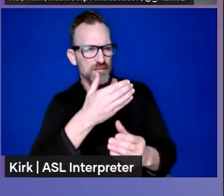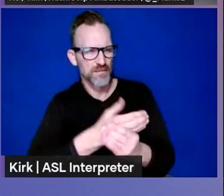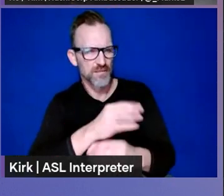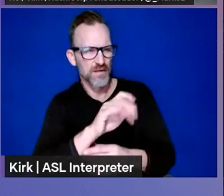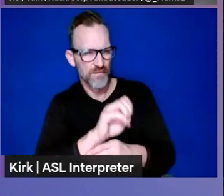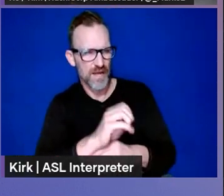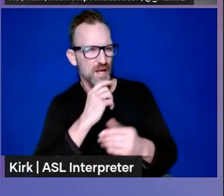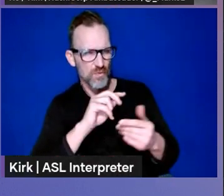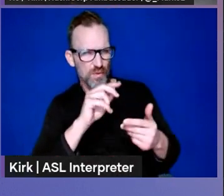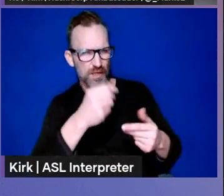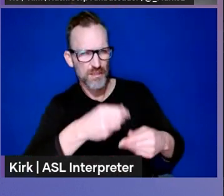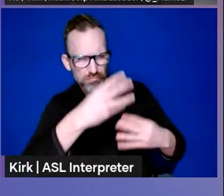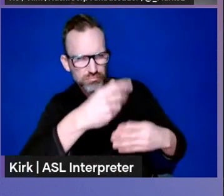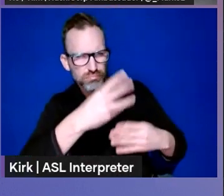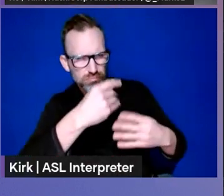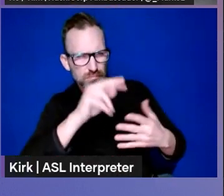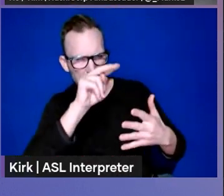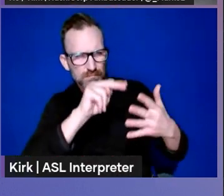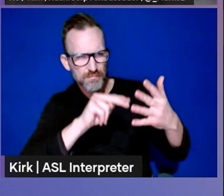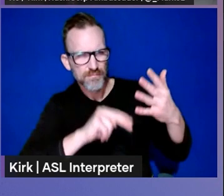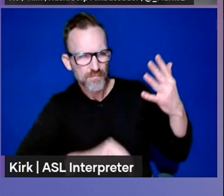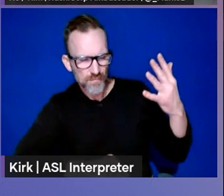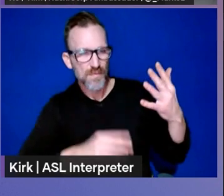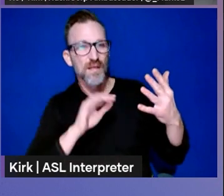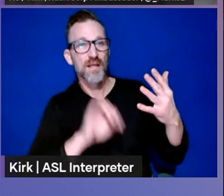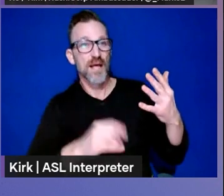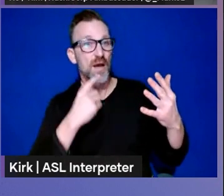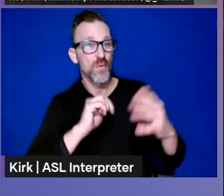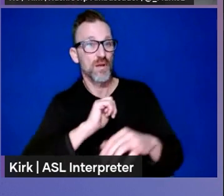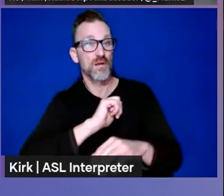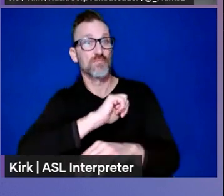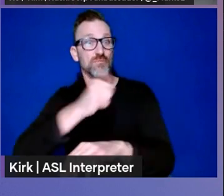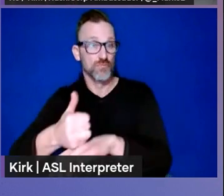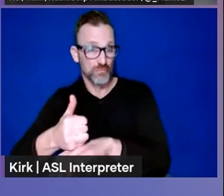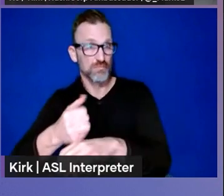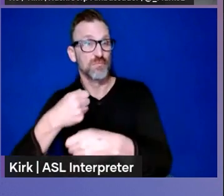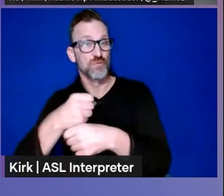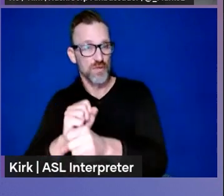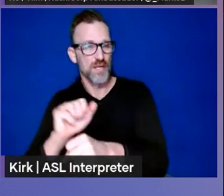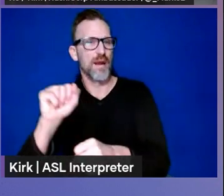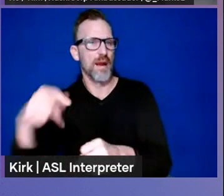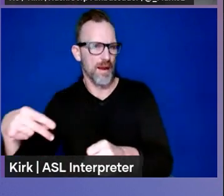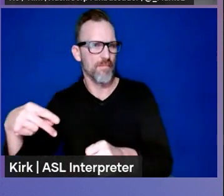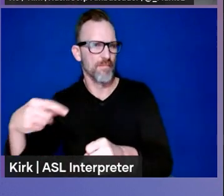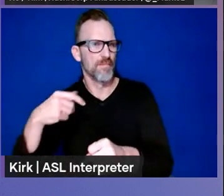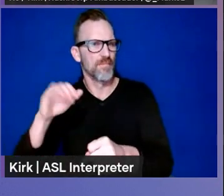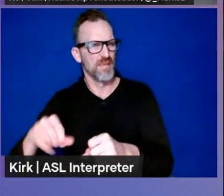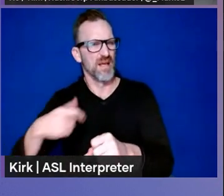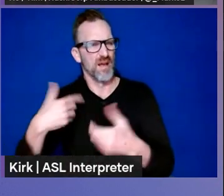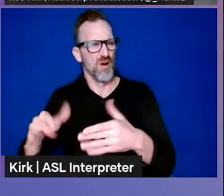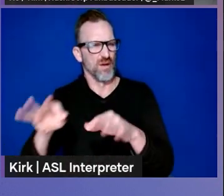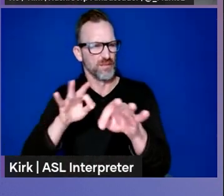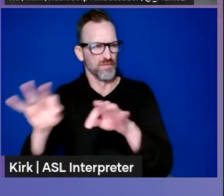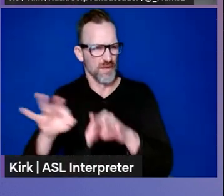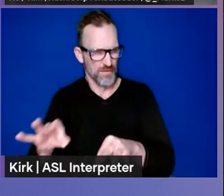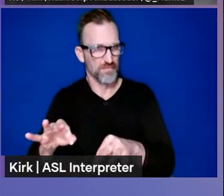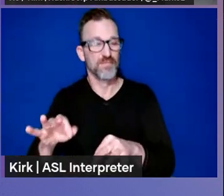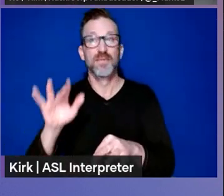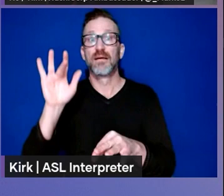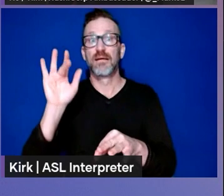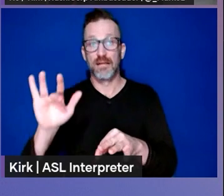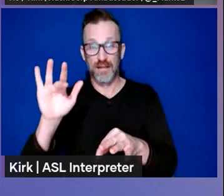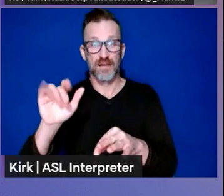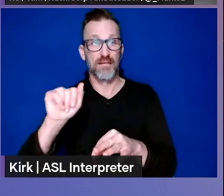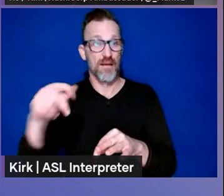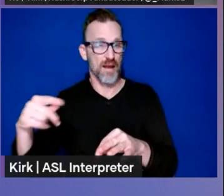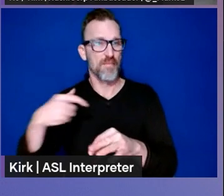if we go back to applications, it creates our application that we defined. So if you click on the application, which is called web, you're going to see we can actually check